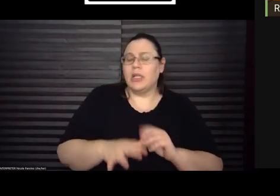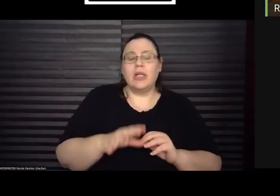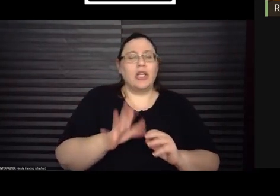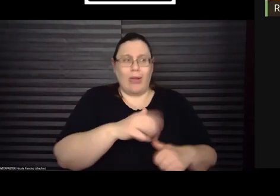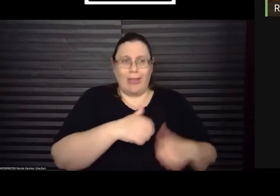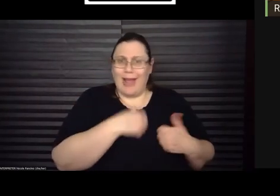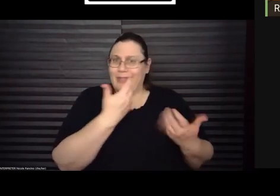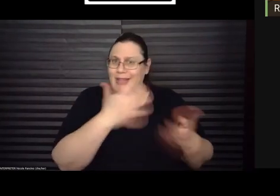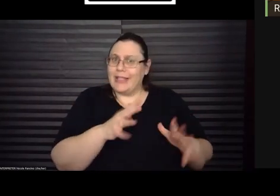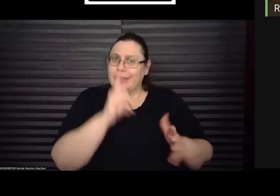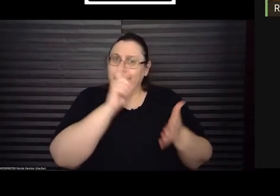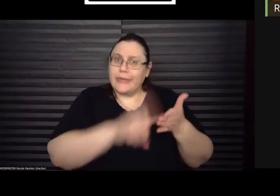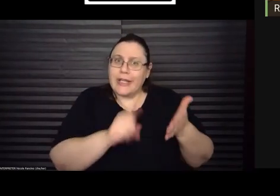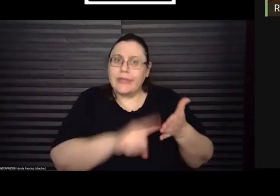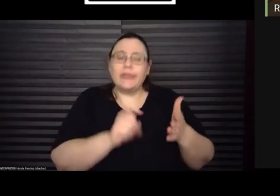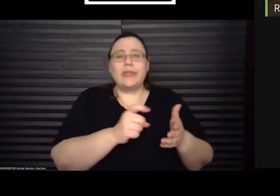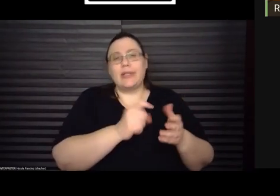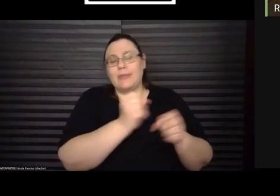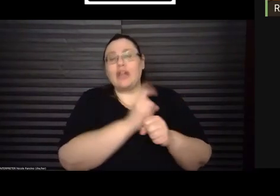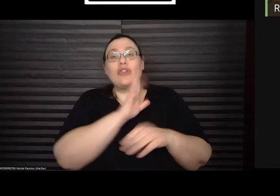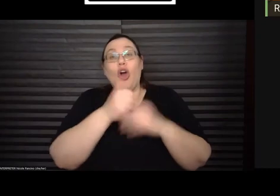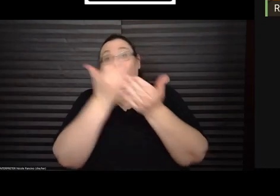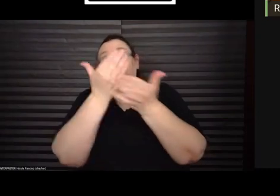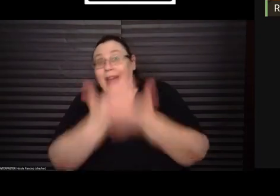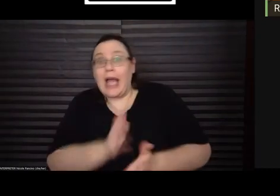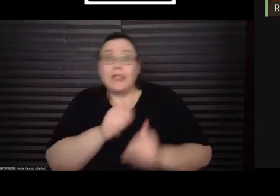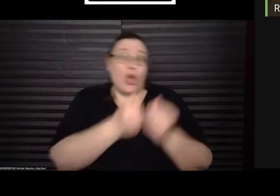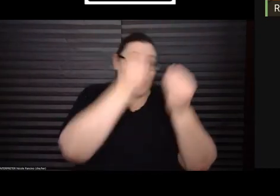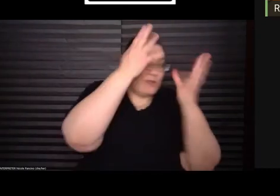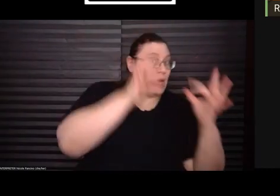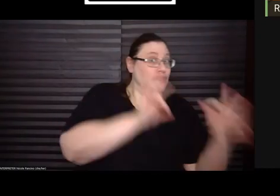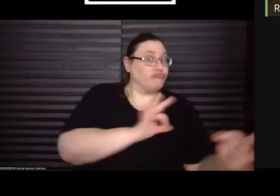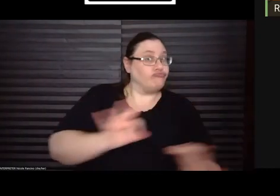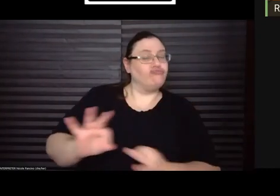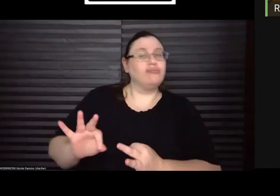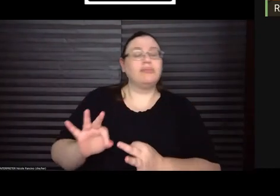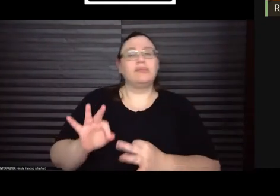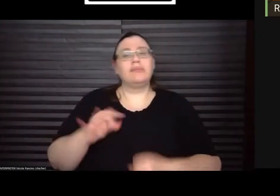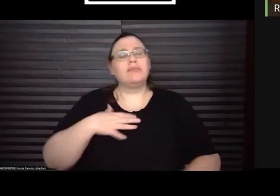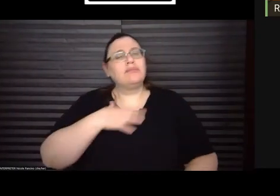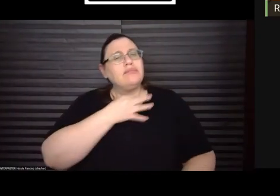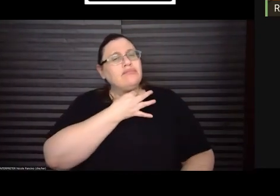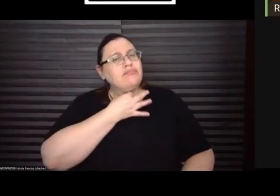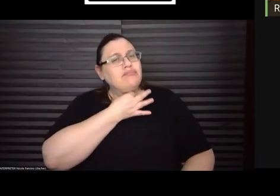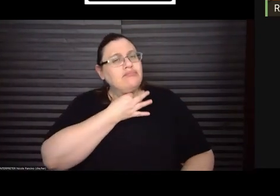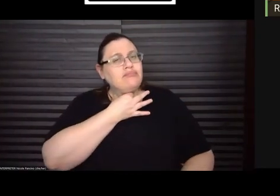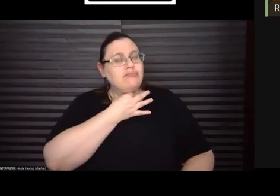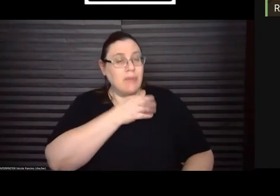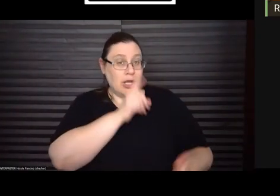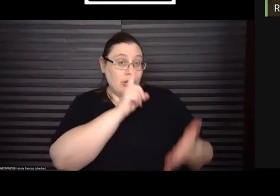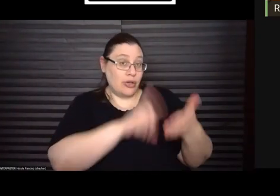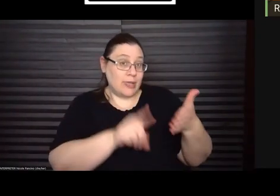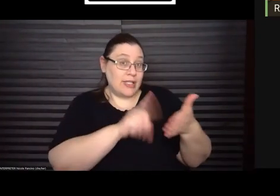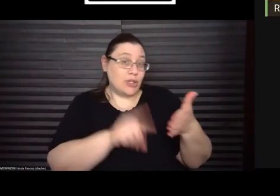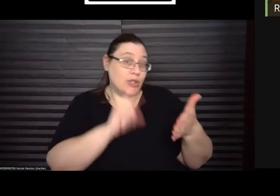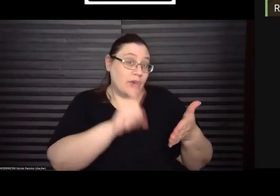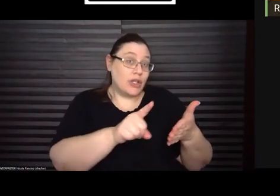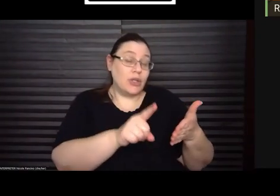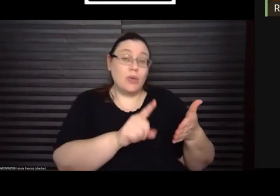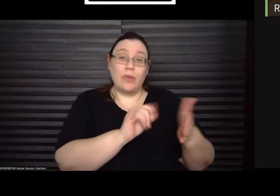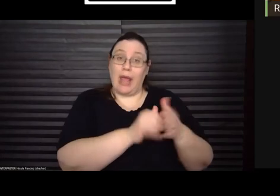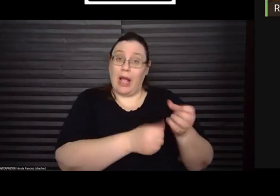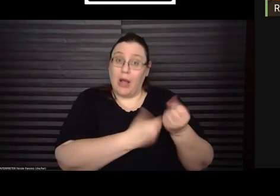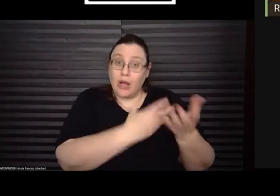your life is research. You have to have your information, your facts correct. And I'm curious for you, is research that something that leads